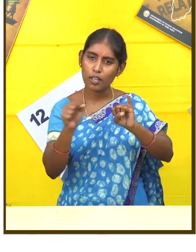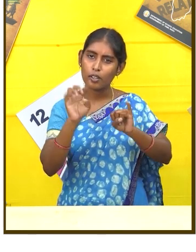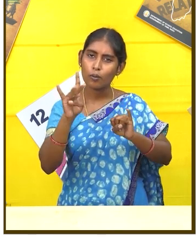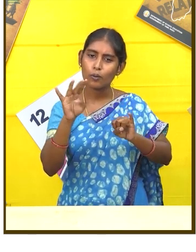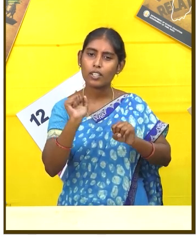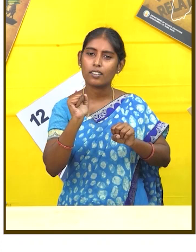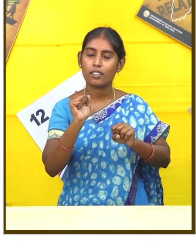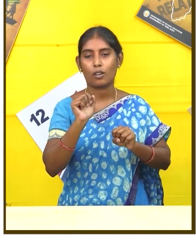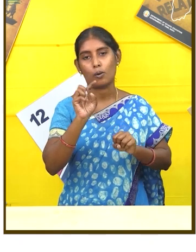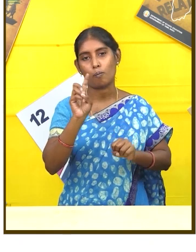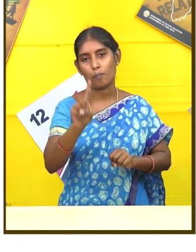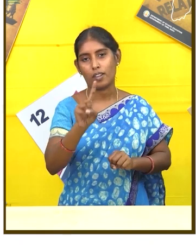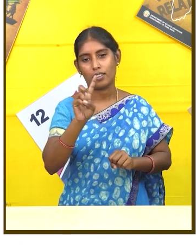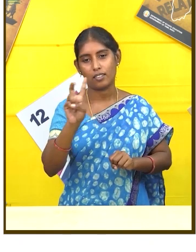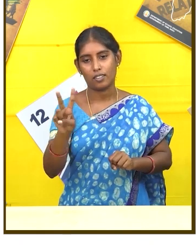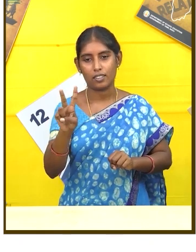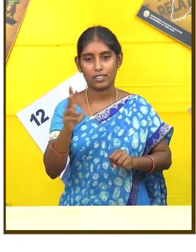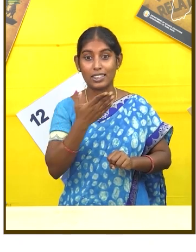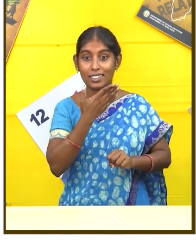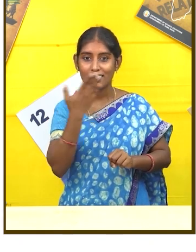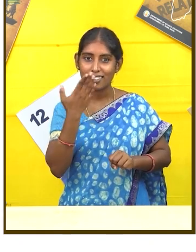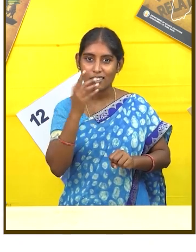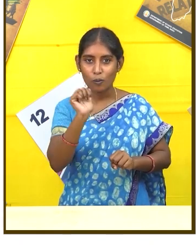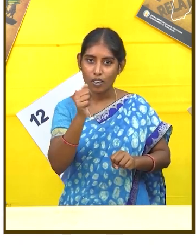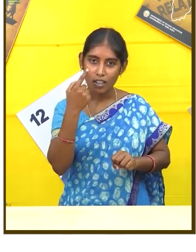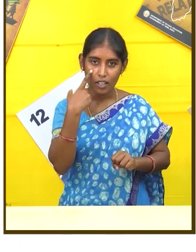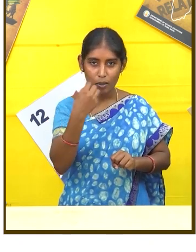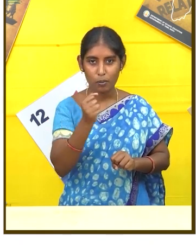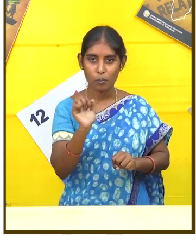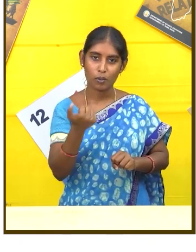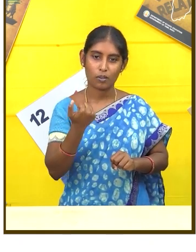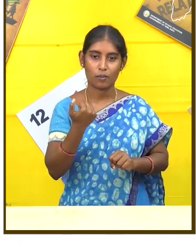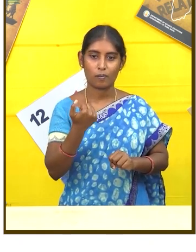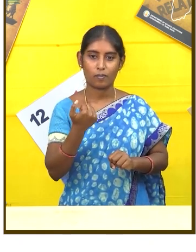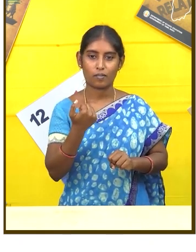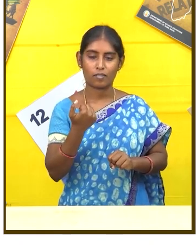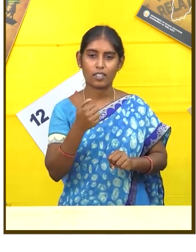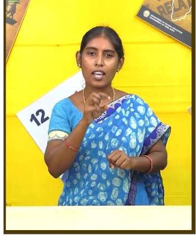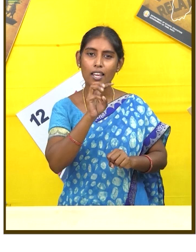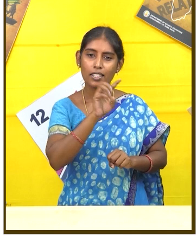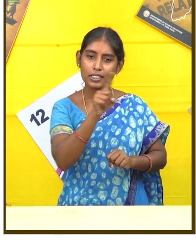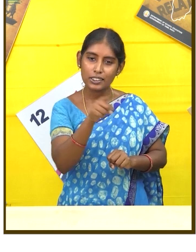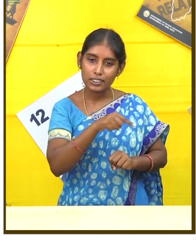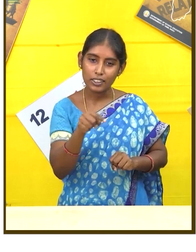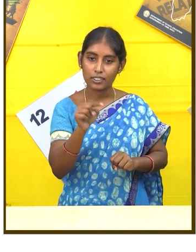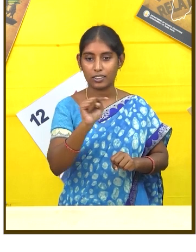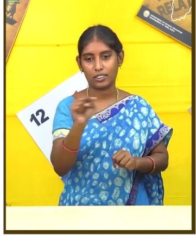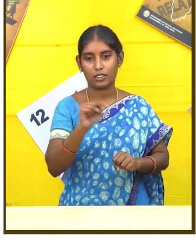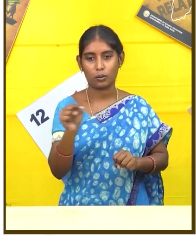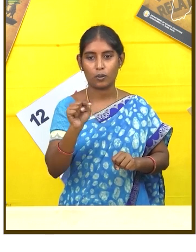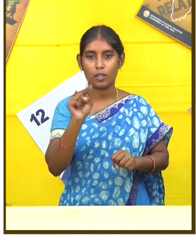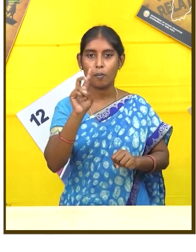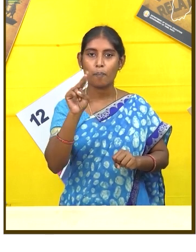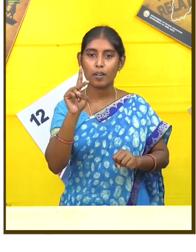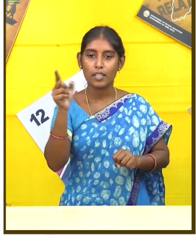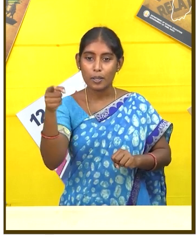minus 14 become 12. So quite easy, no, to find the value of z. What we should do? Divide by 3. So z is equal